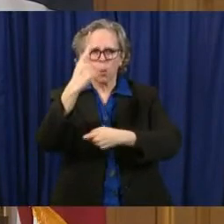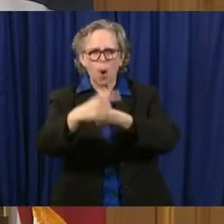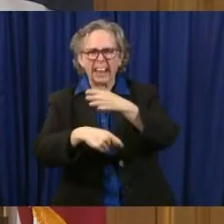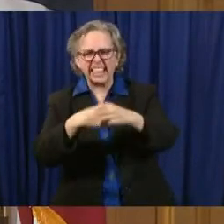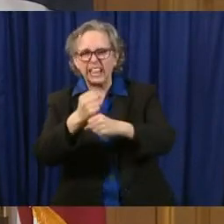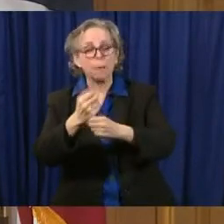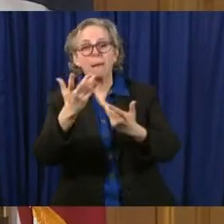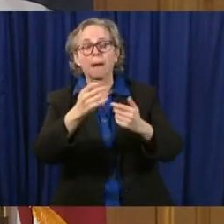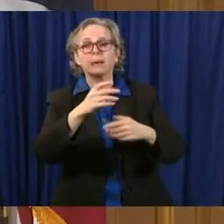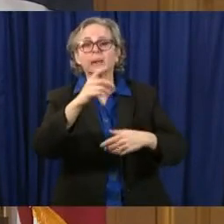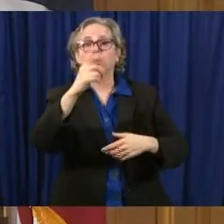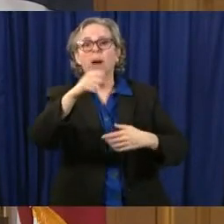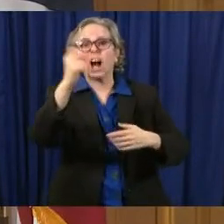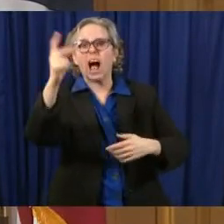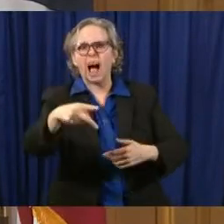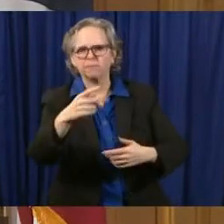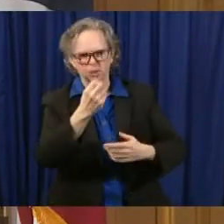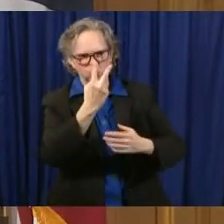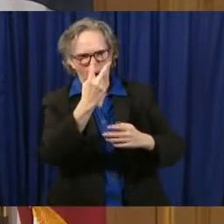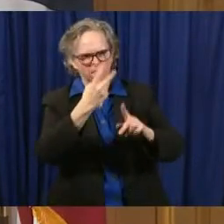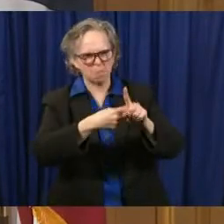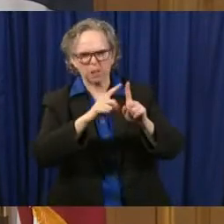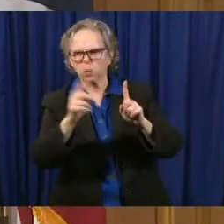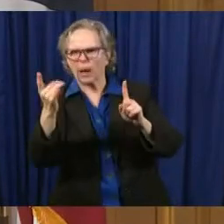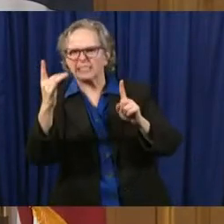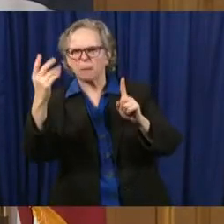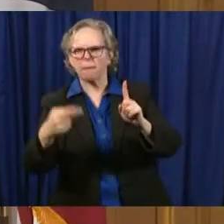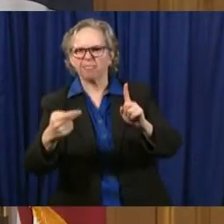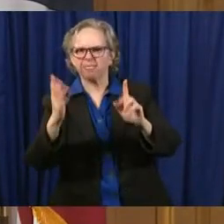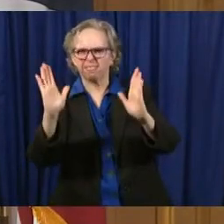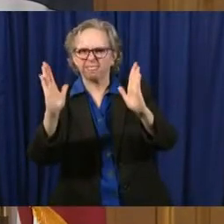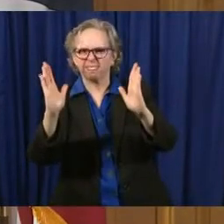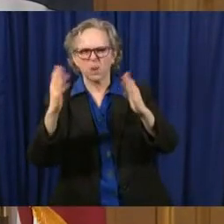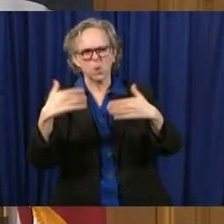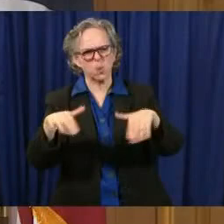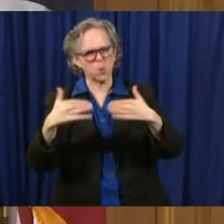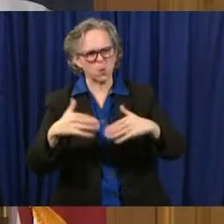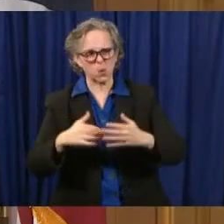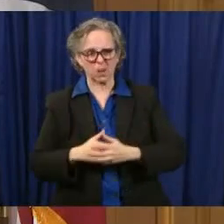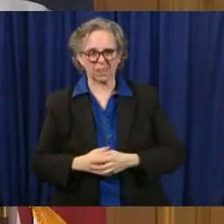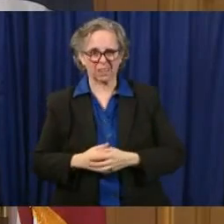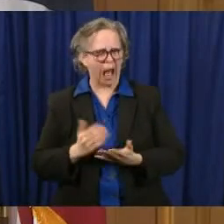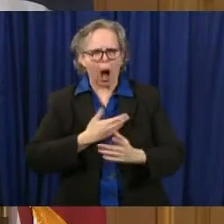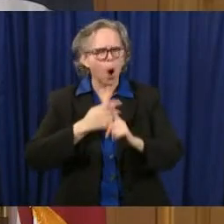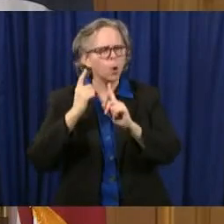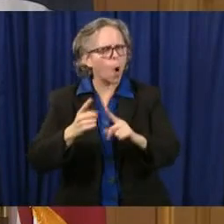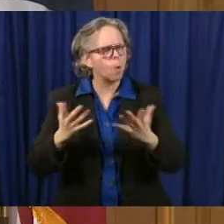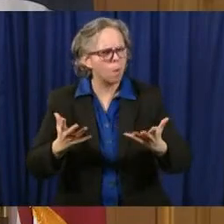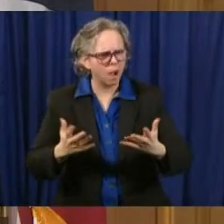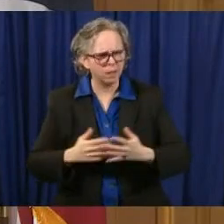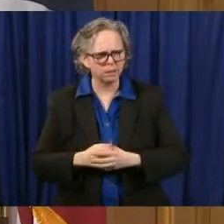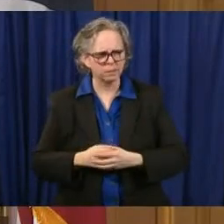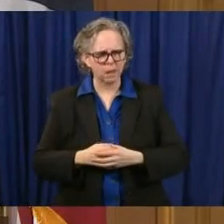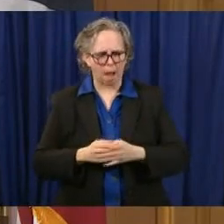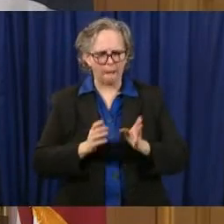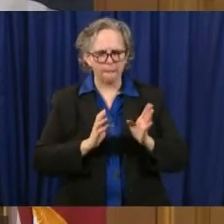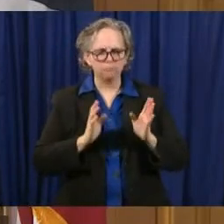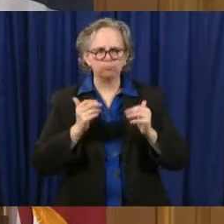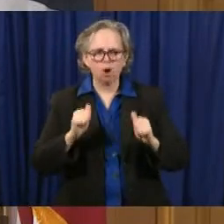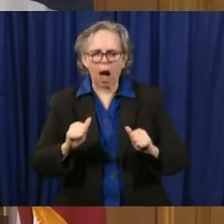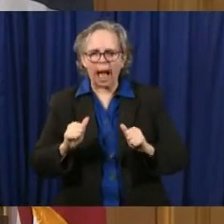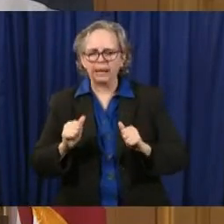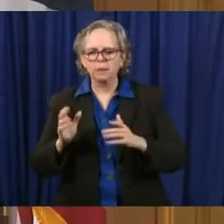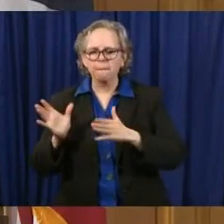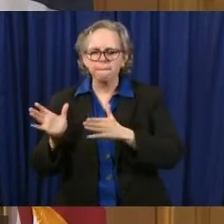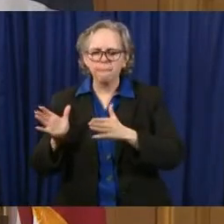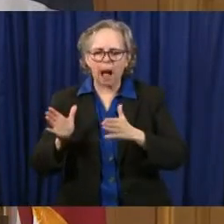different for that period of time. Our goal has to be, how do we make them as normal as we can within the confines of the